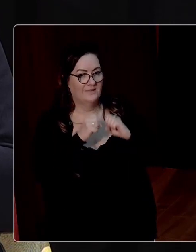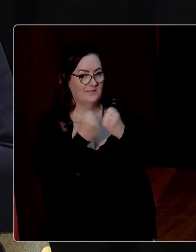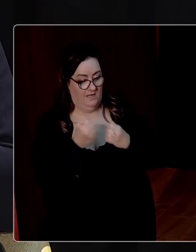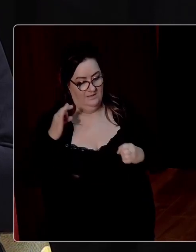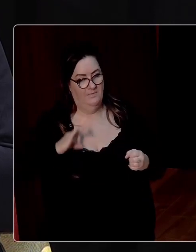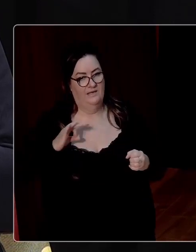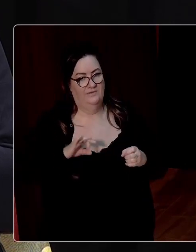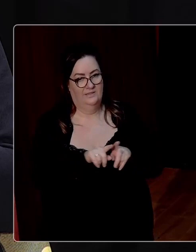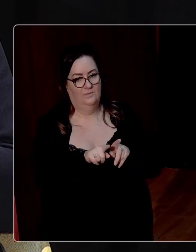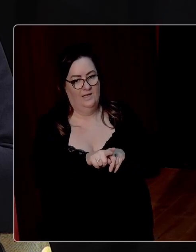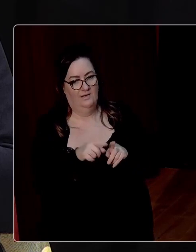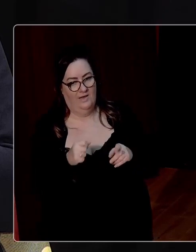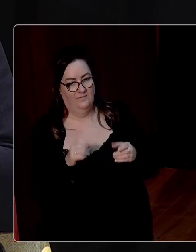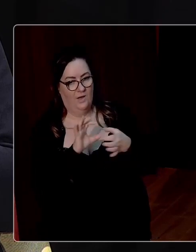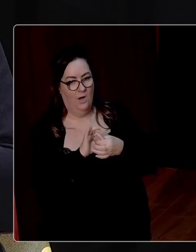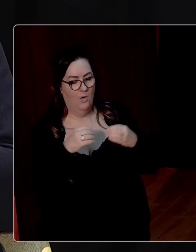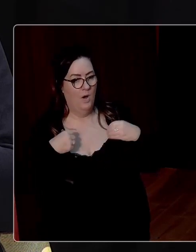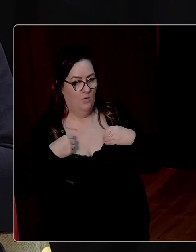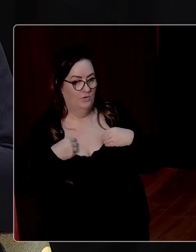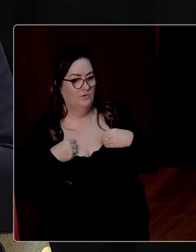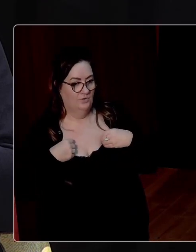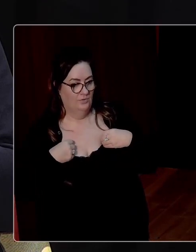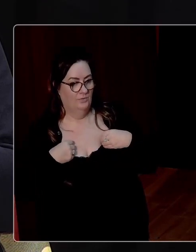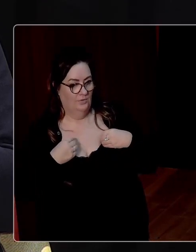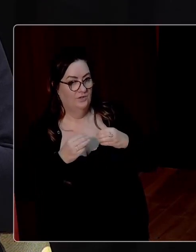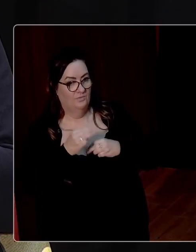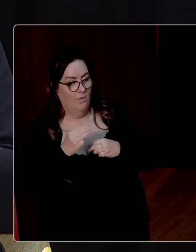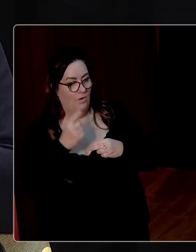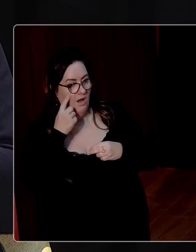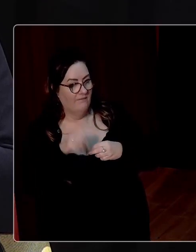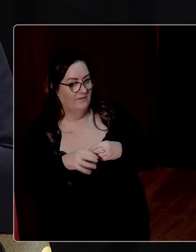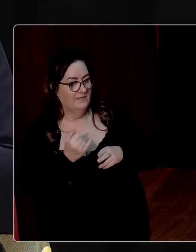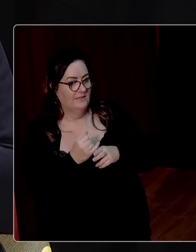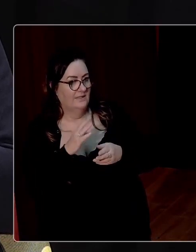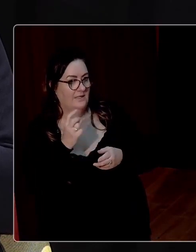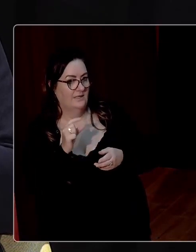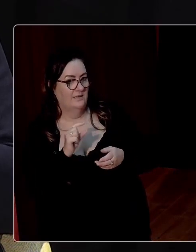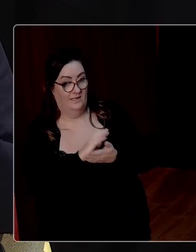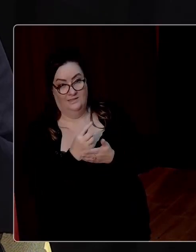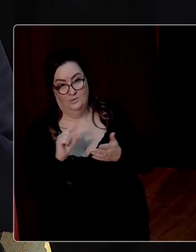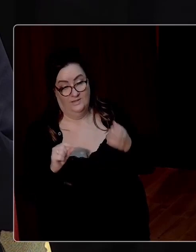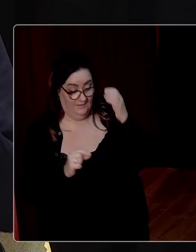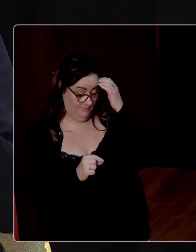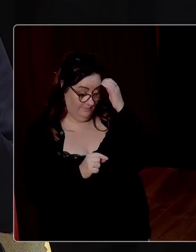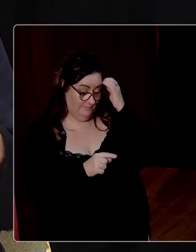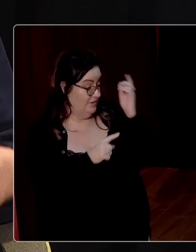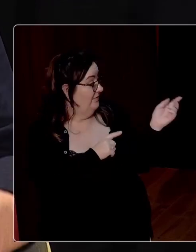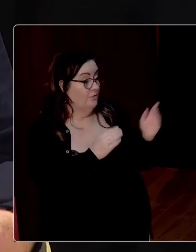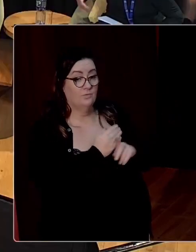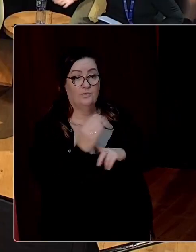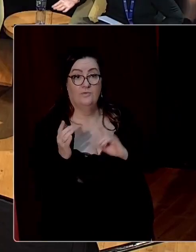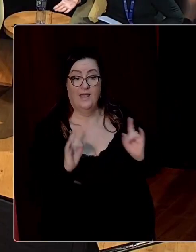societal benefits of having homeowners, which becomes more acute during the 1920s. Yeah, but also if you're going to improve health at the